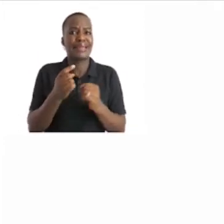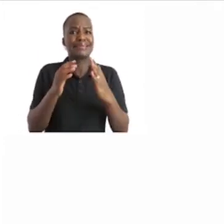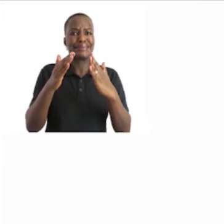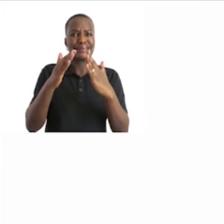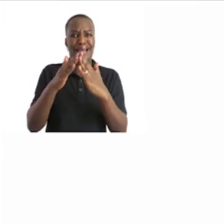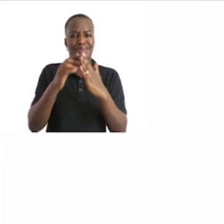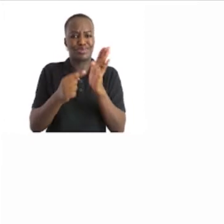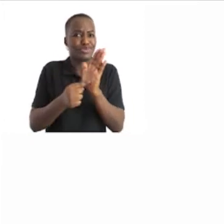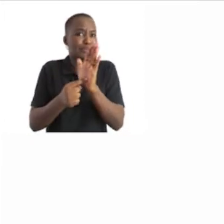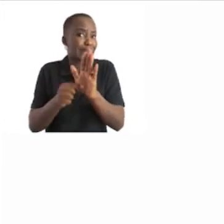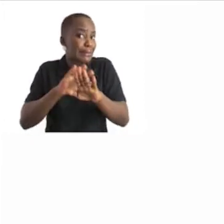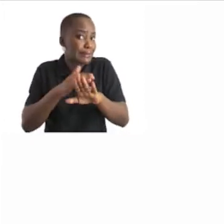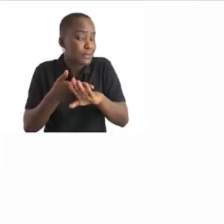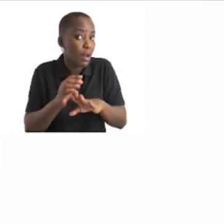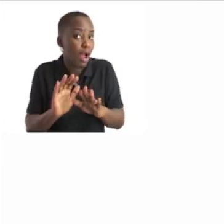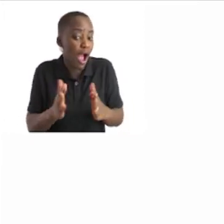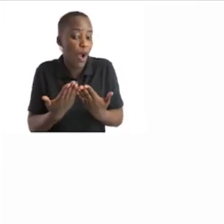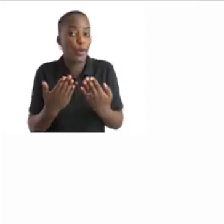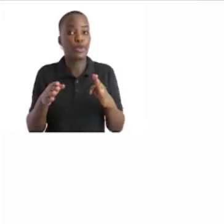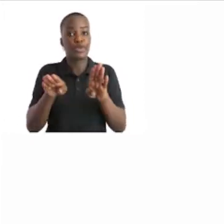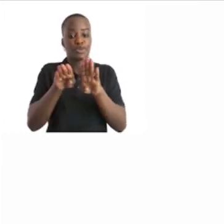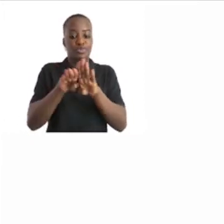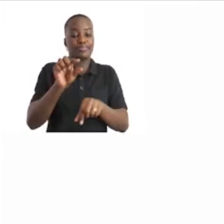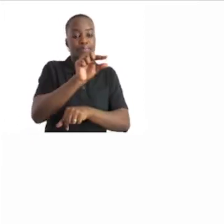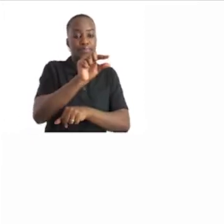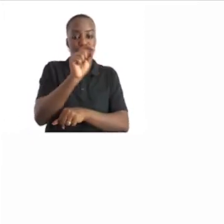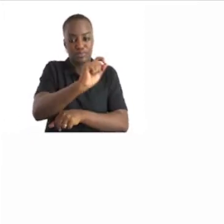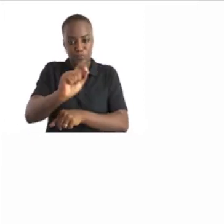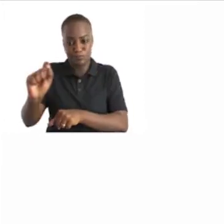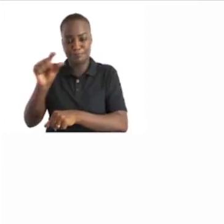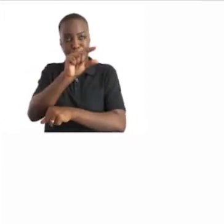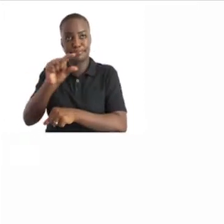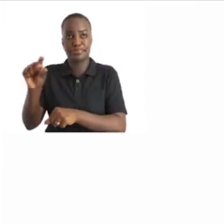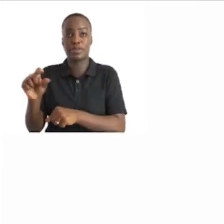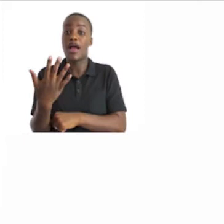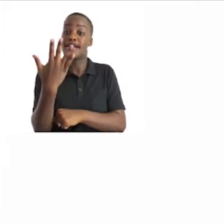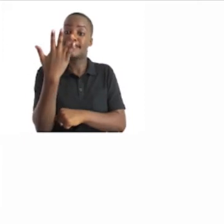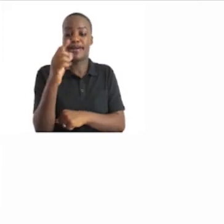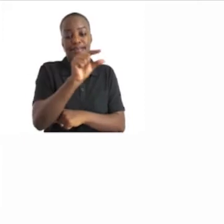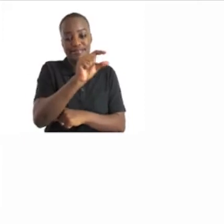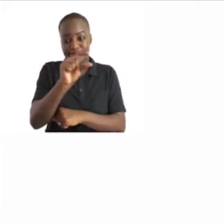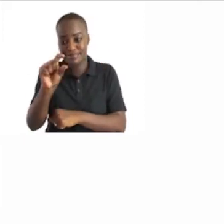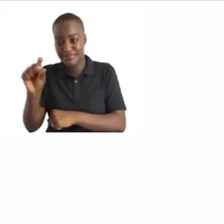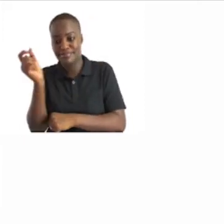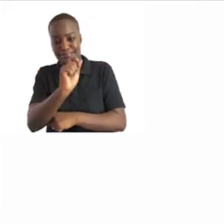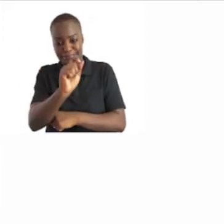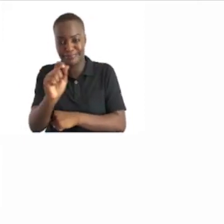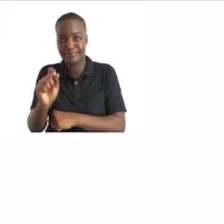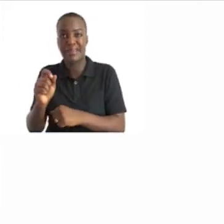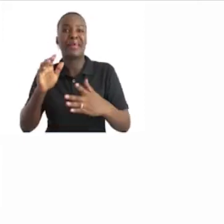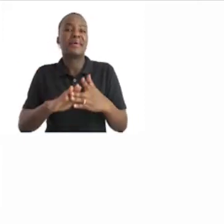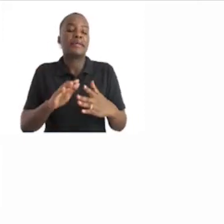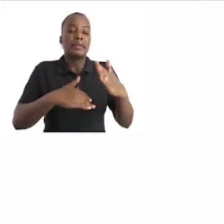us a clue on how to make our sentences. So you are going to make 5 sentences about